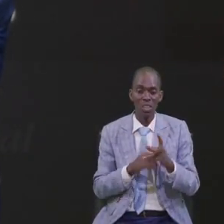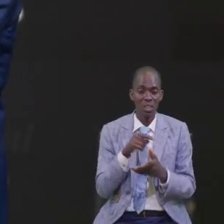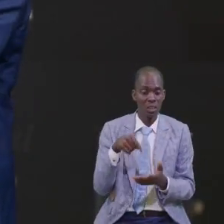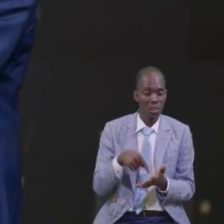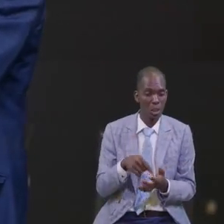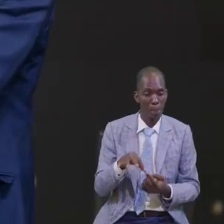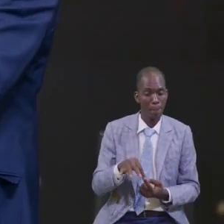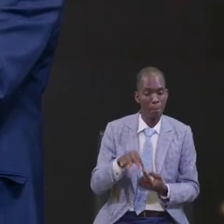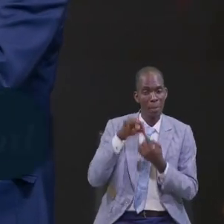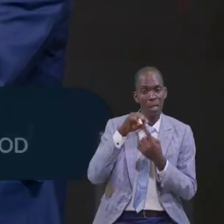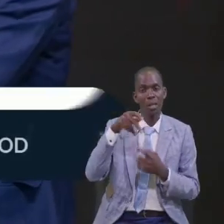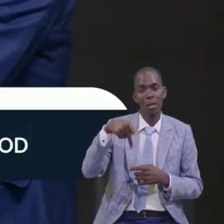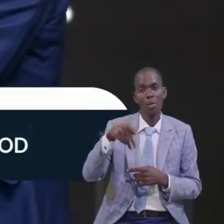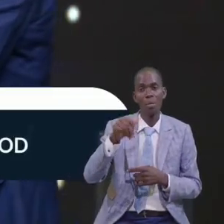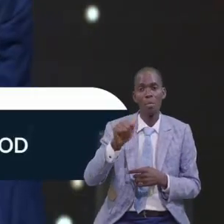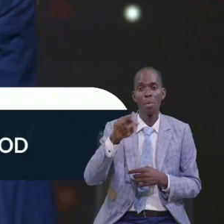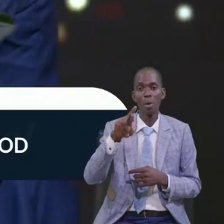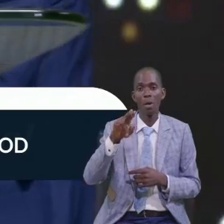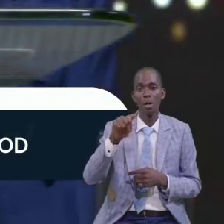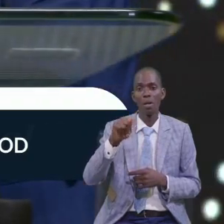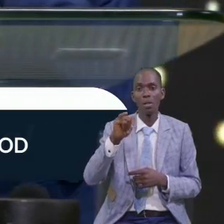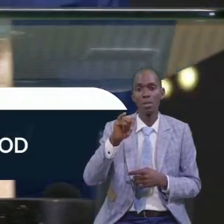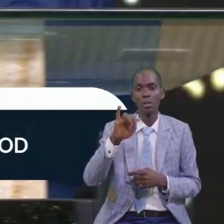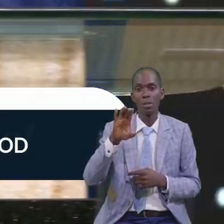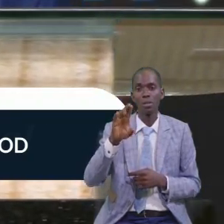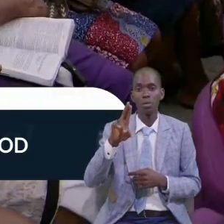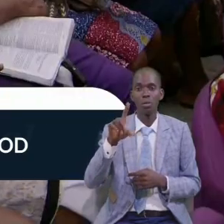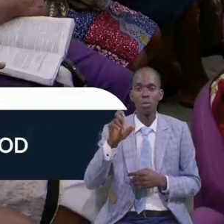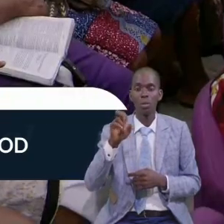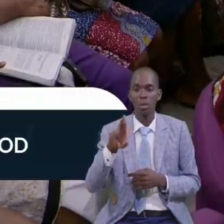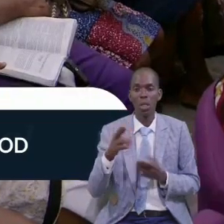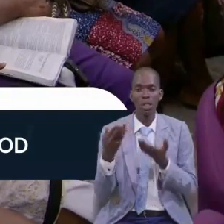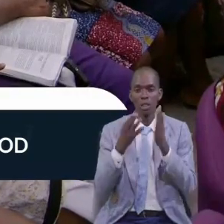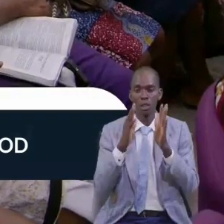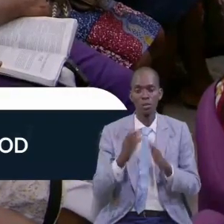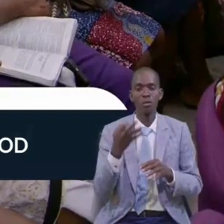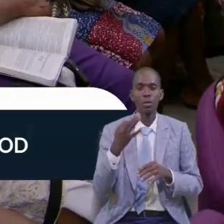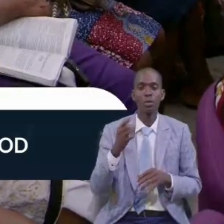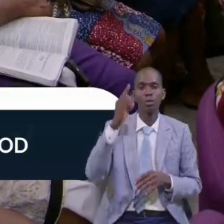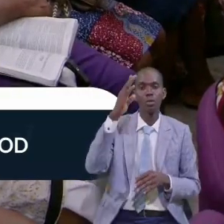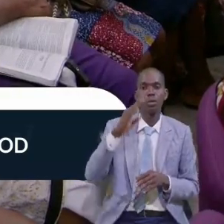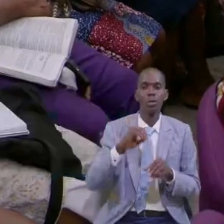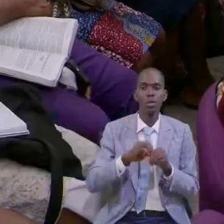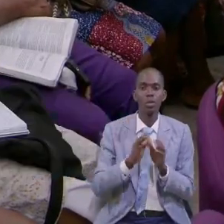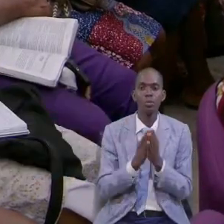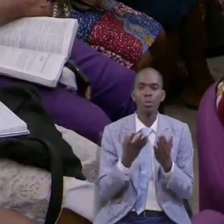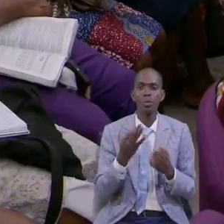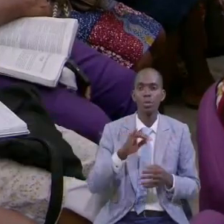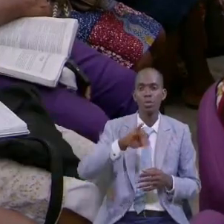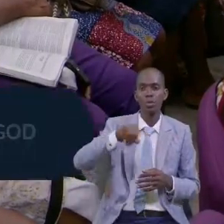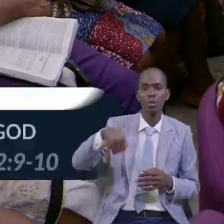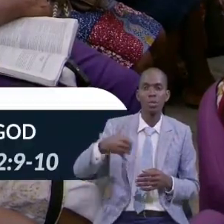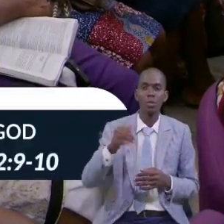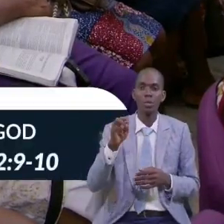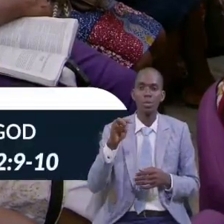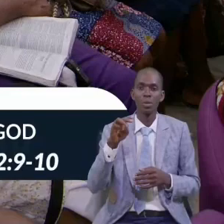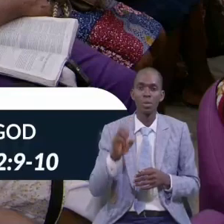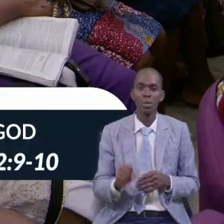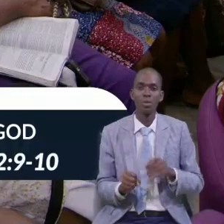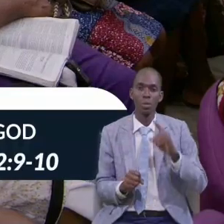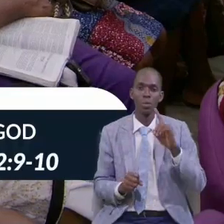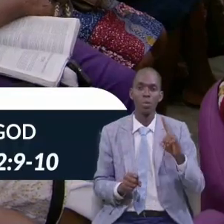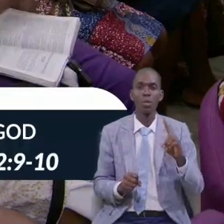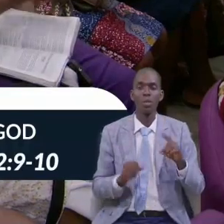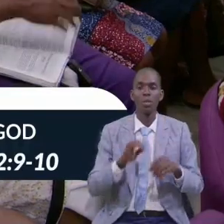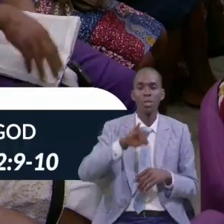particular servant of God. We're looking at James chapter 1, verse 1. It says, James, a servant